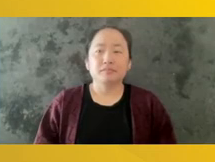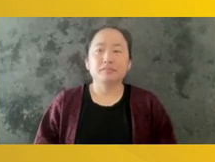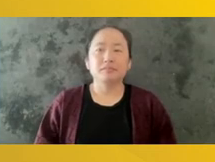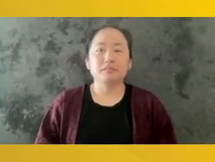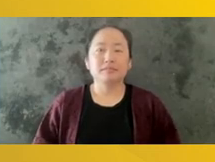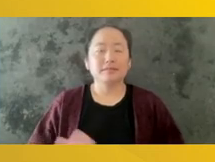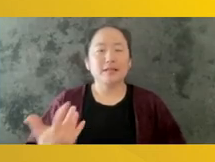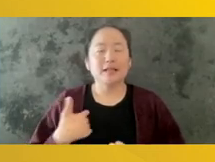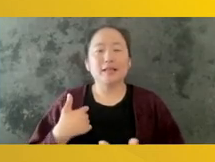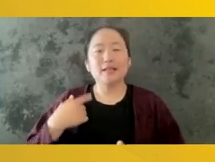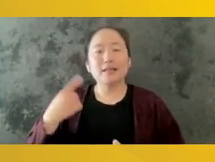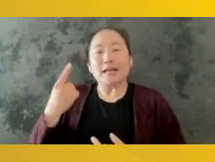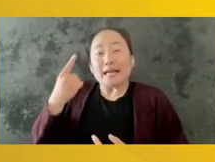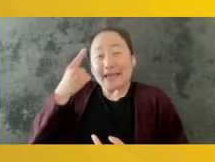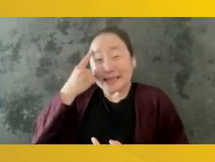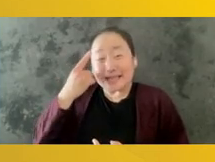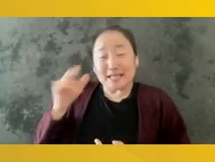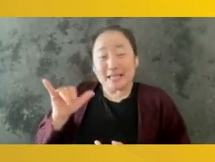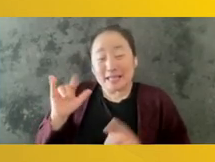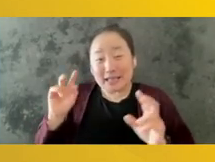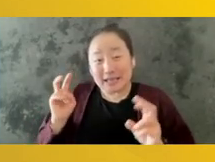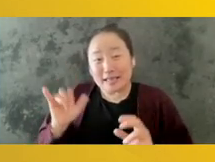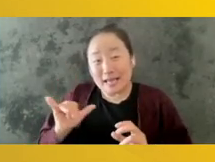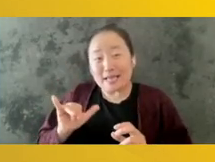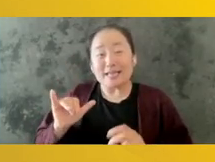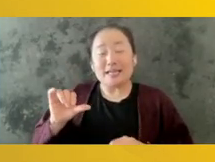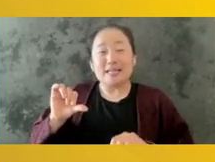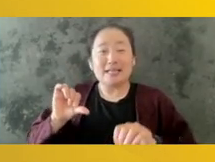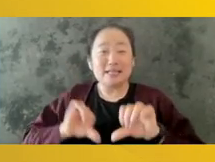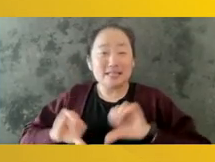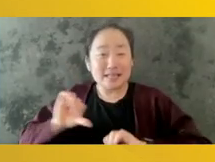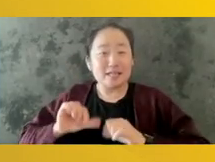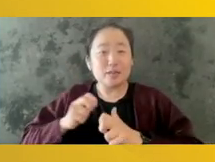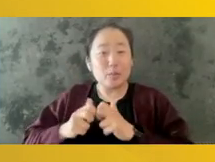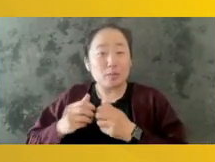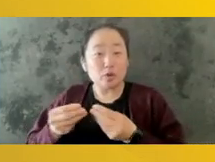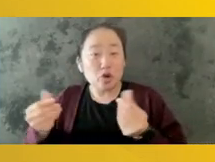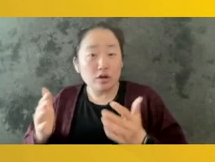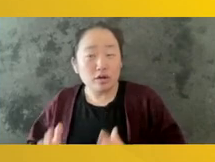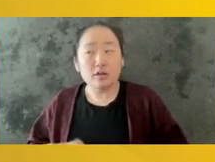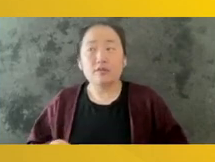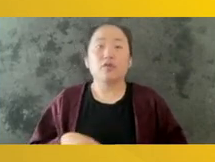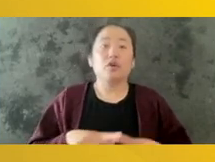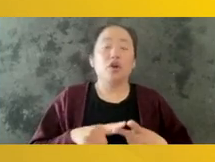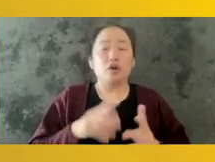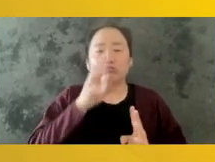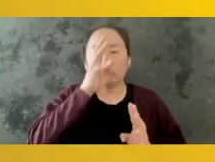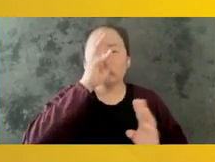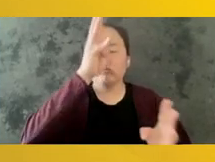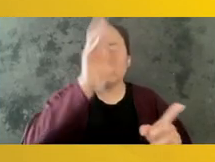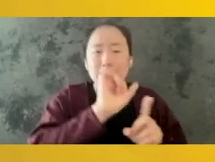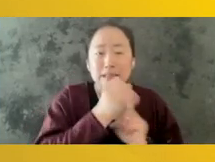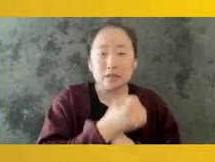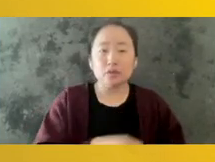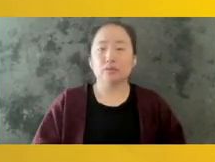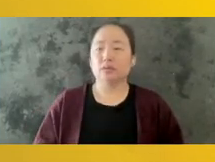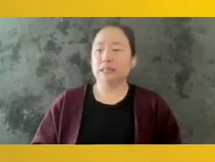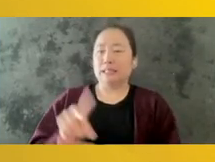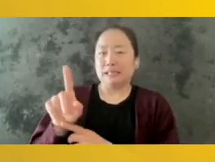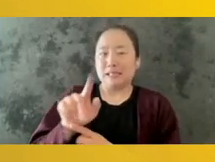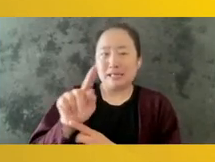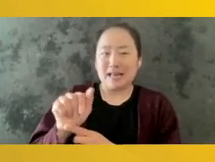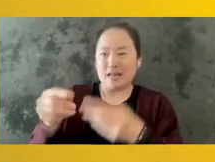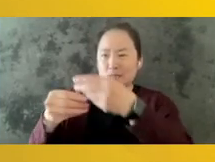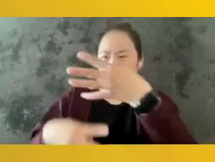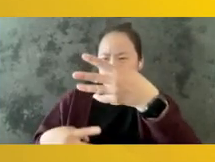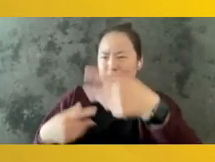science problem solving or inventing scenarios. Using data to draw conclusions as an